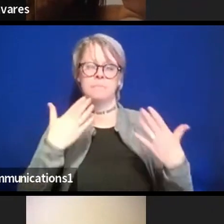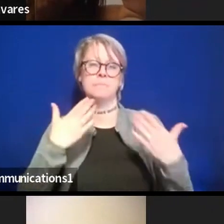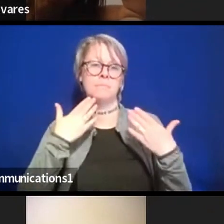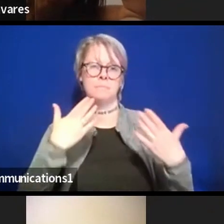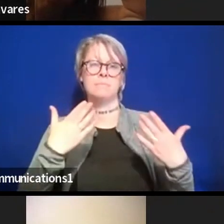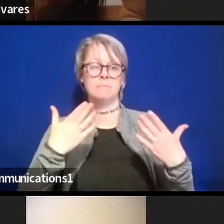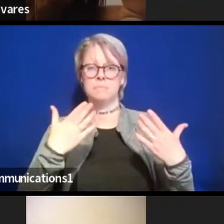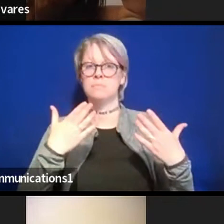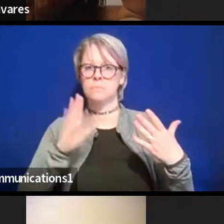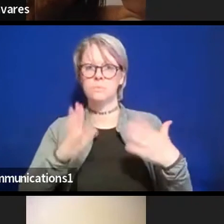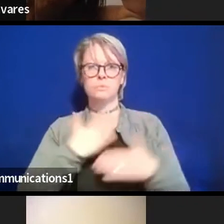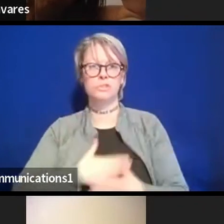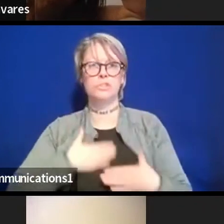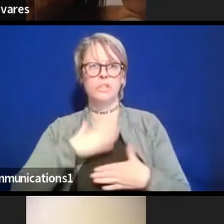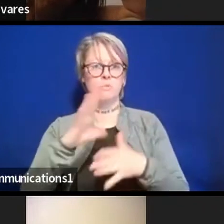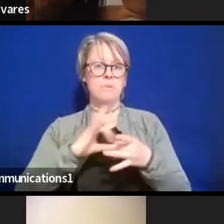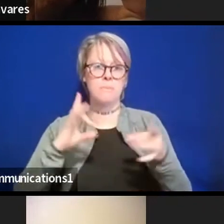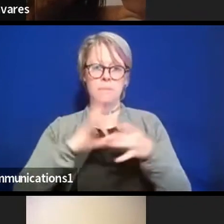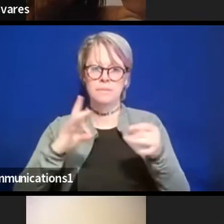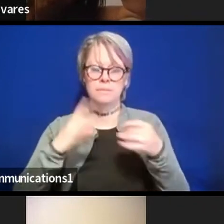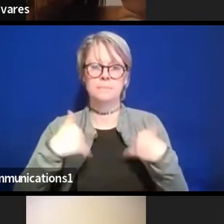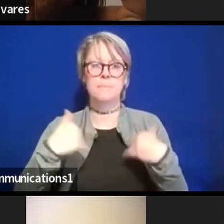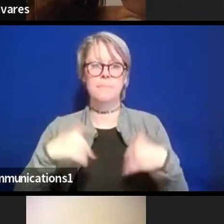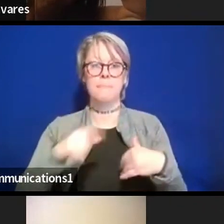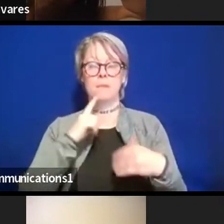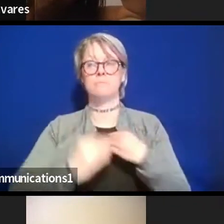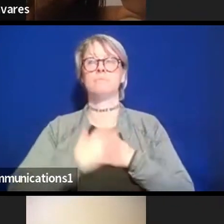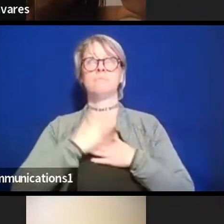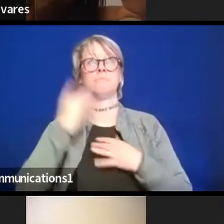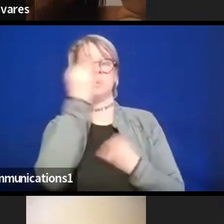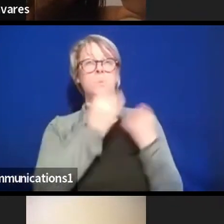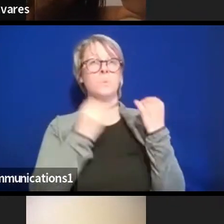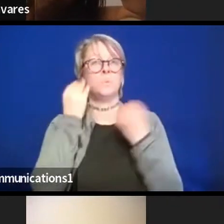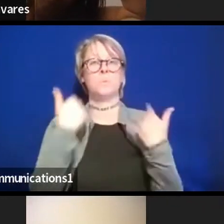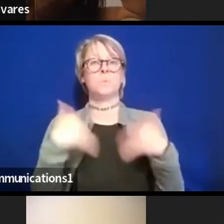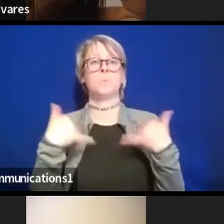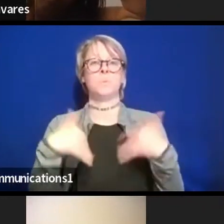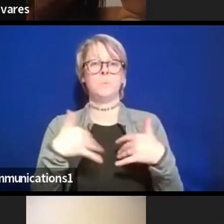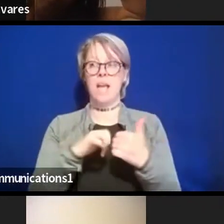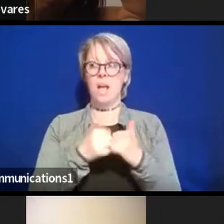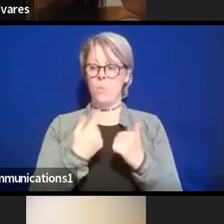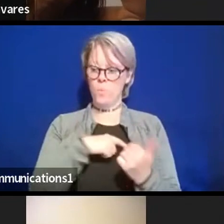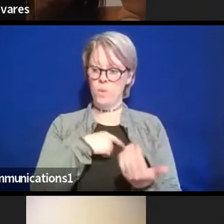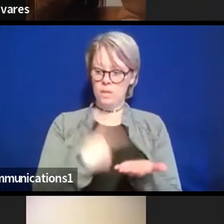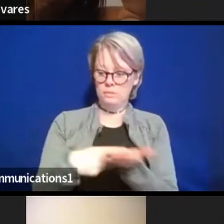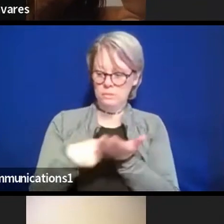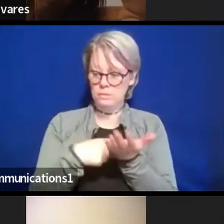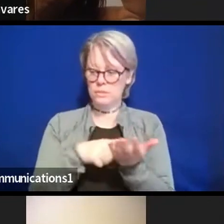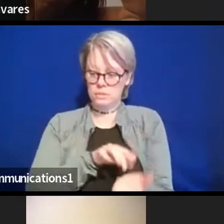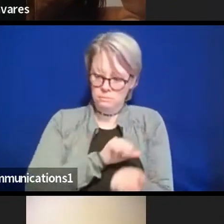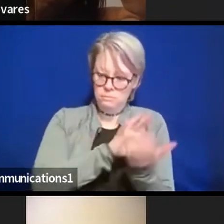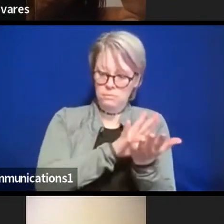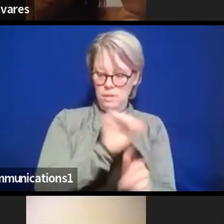I really appreciated everything y'all had to say, and really gave me a lot to think about as well in the ways that we do things and work together.